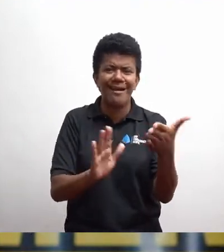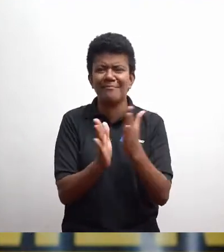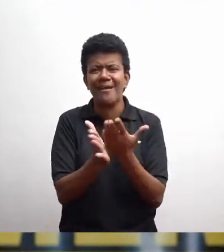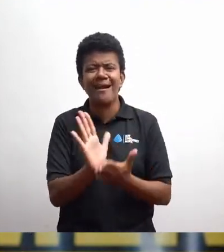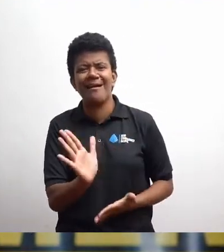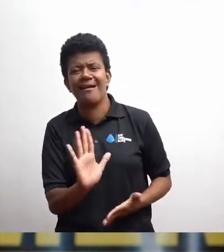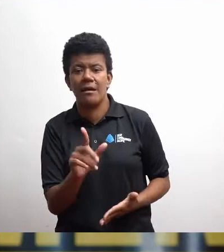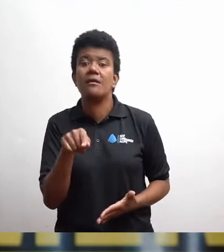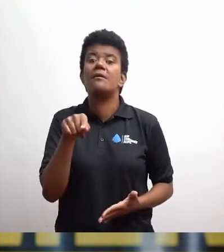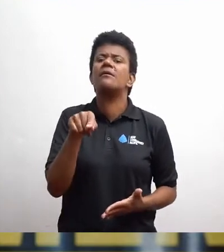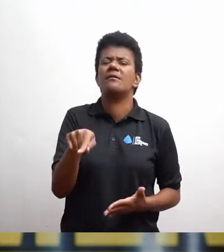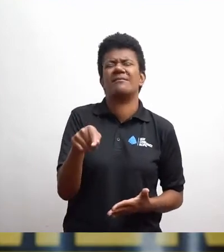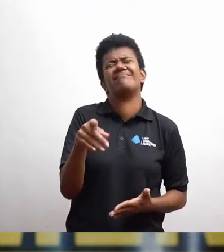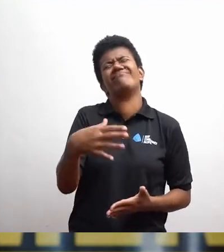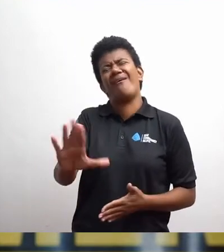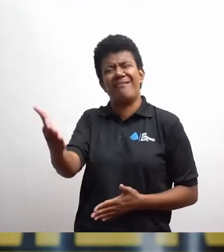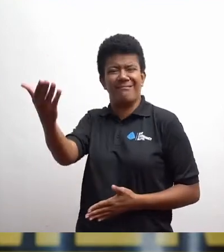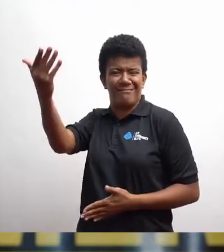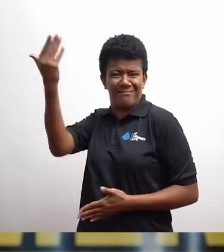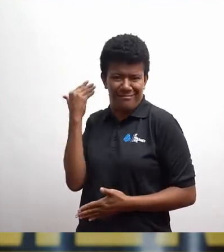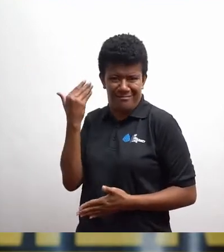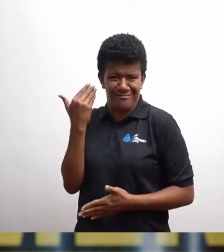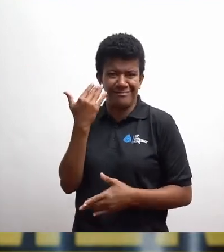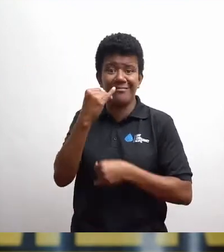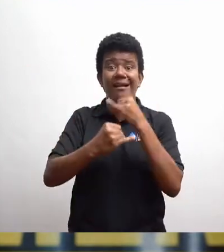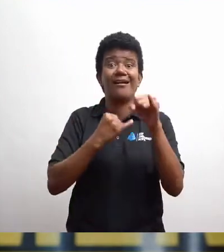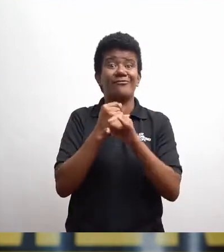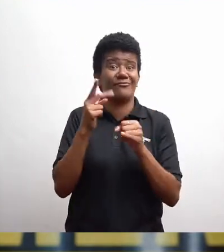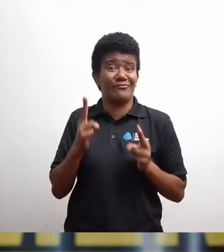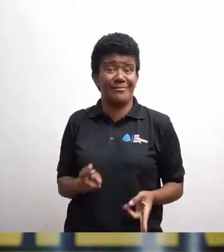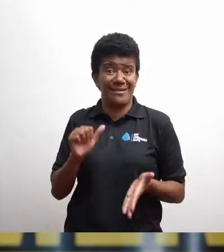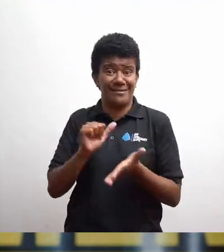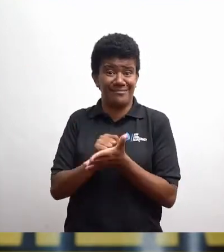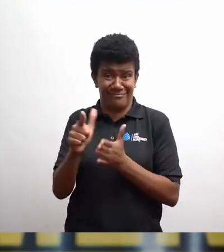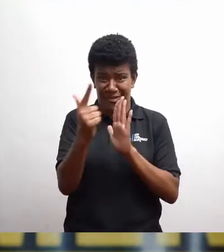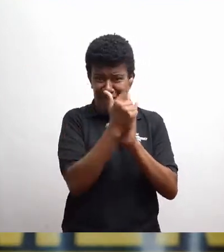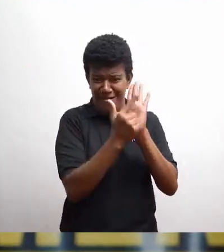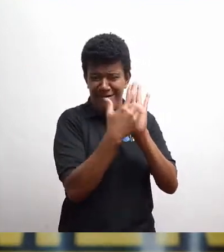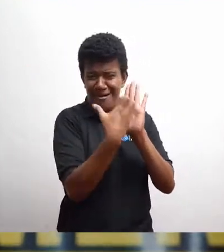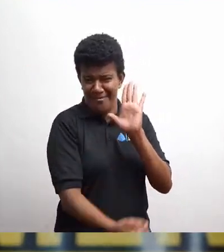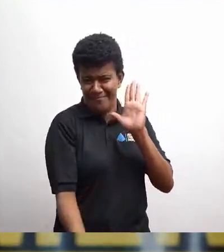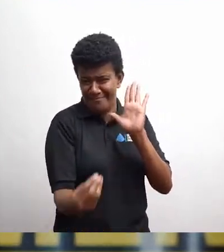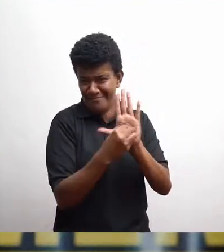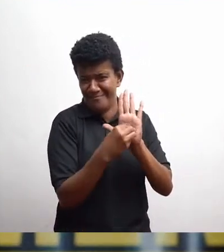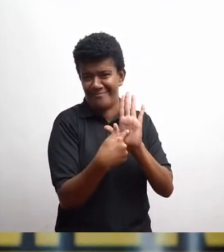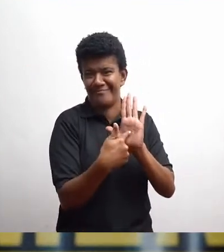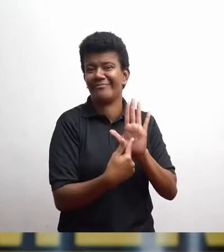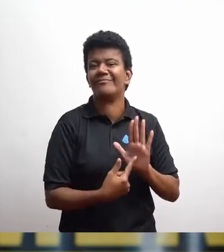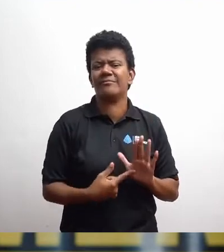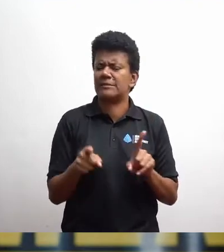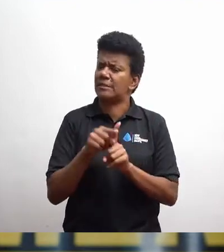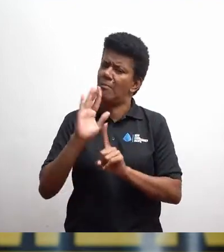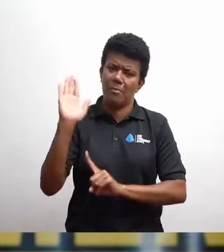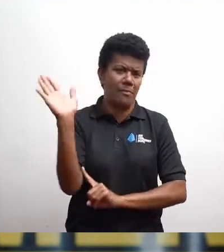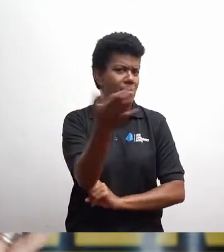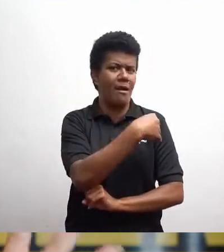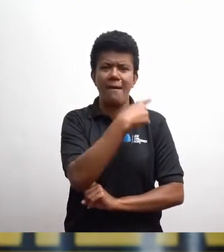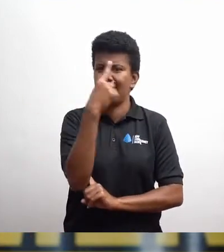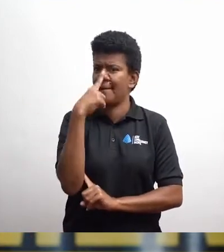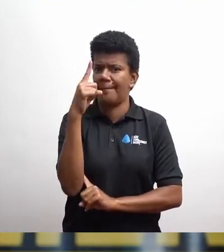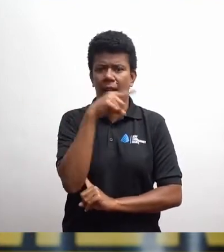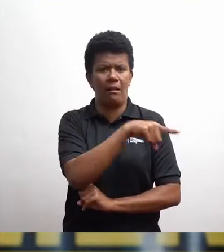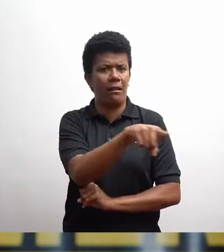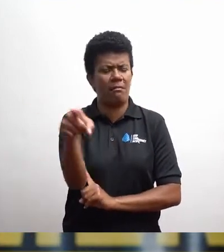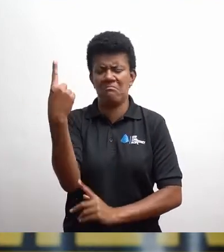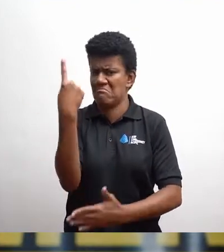these things that are talked about in the international human rights law, they all apply to people with all kinds of